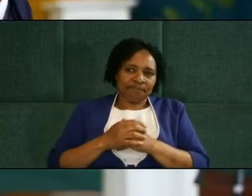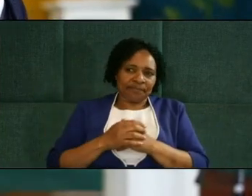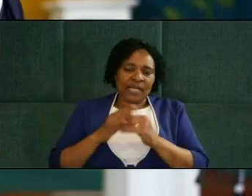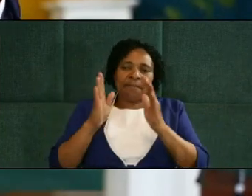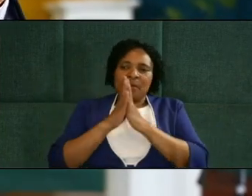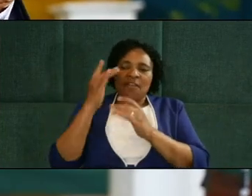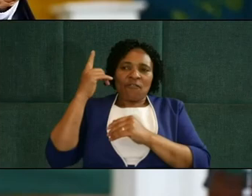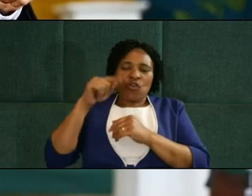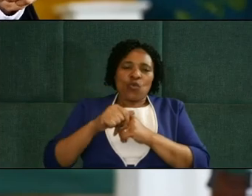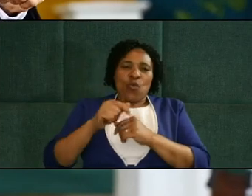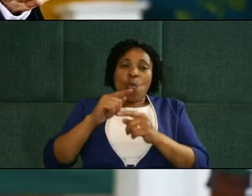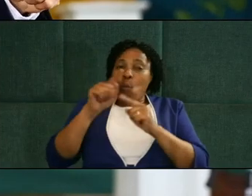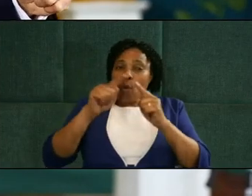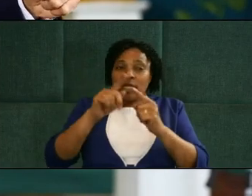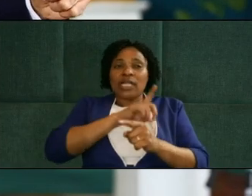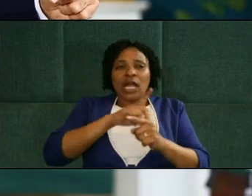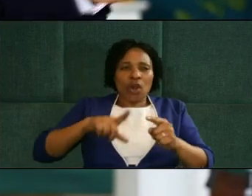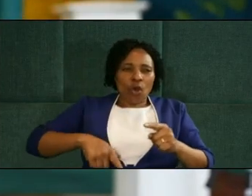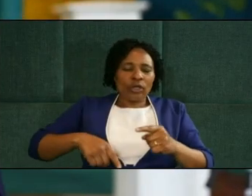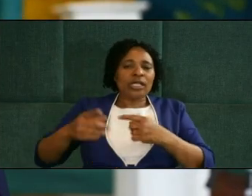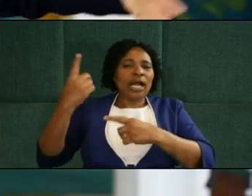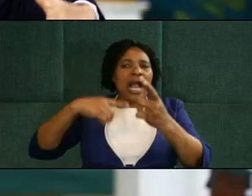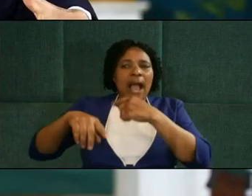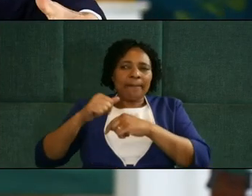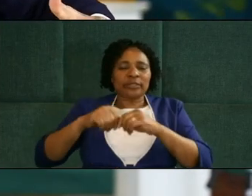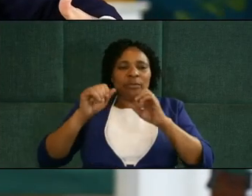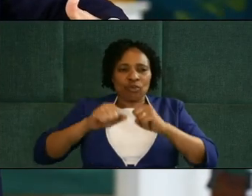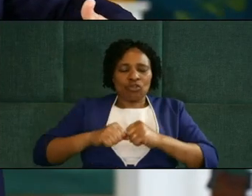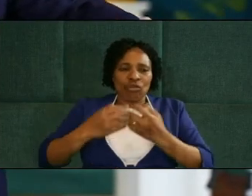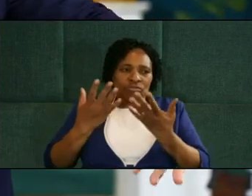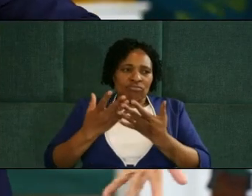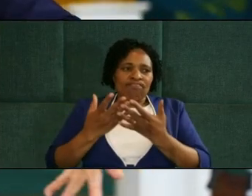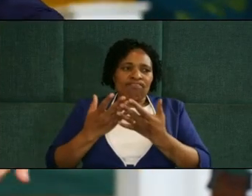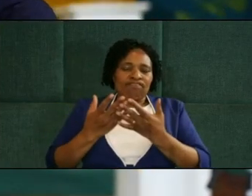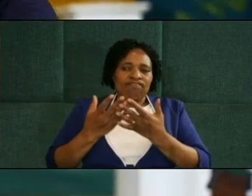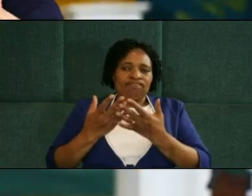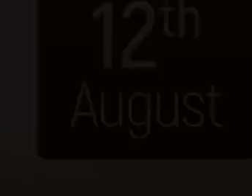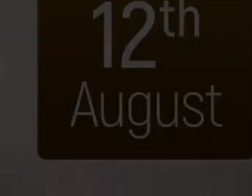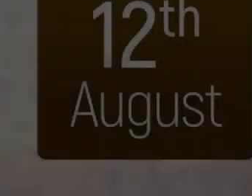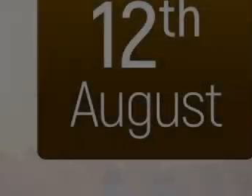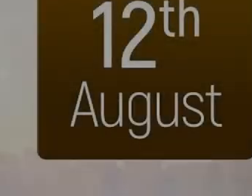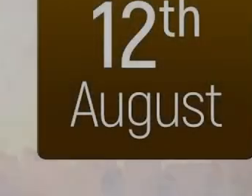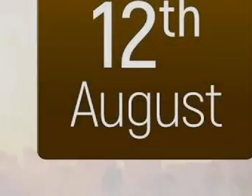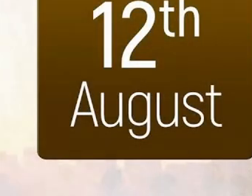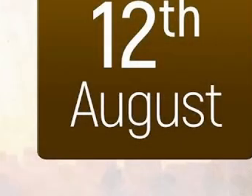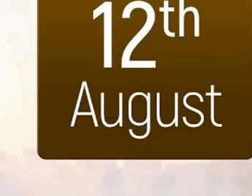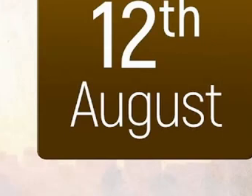the Lord comes, it can be well with my soul. I'm going to invite you to do so as we sing.